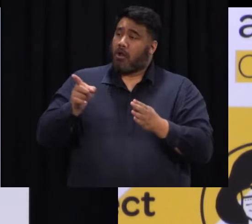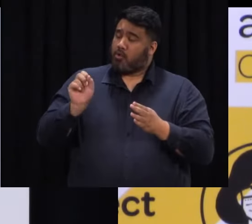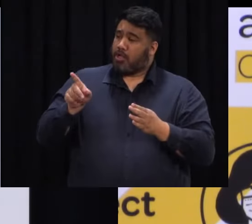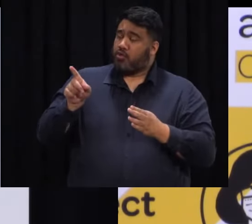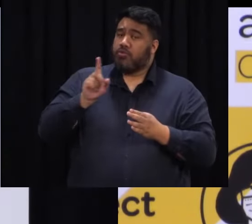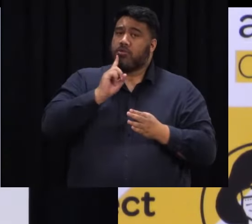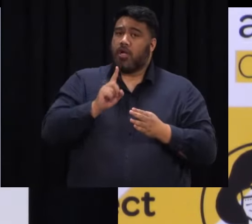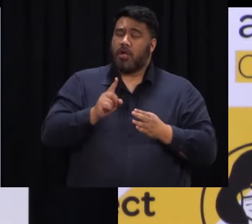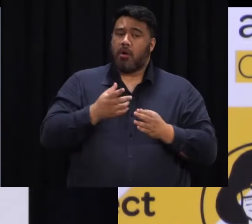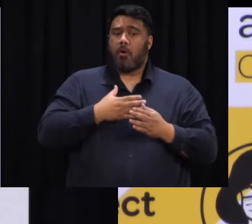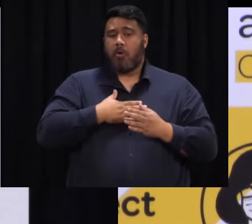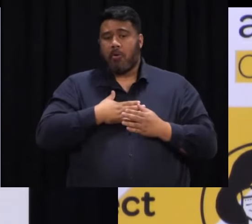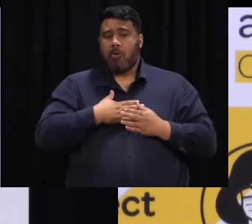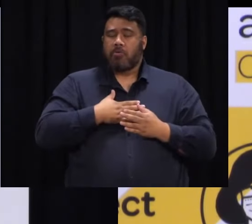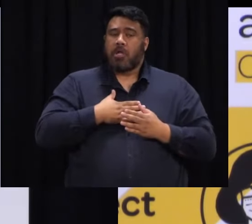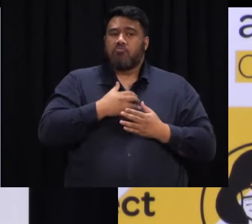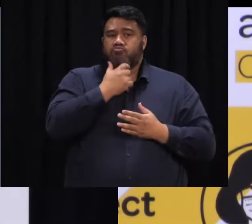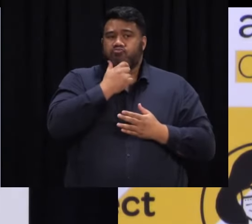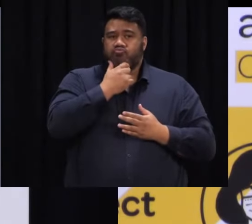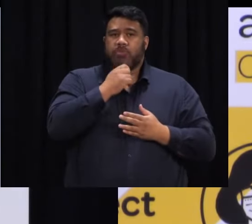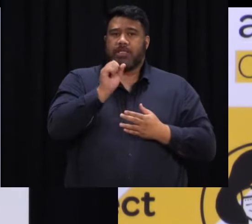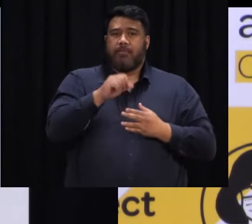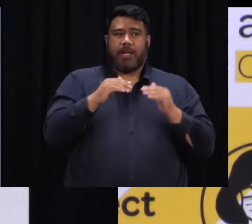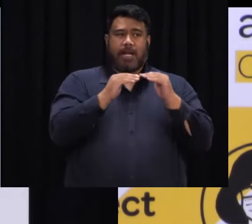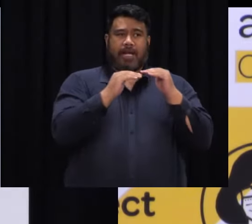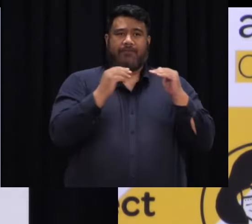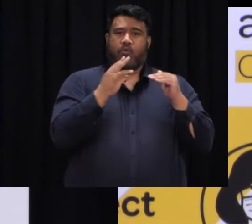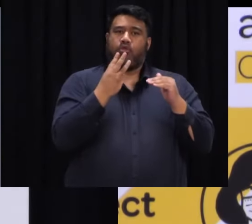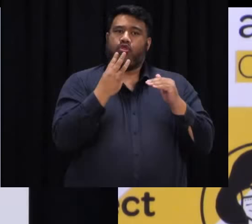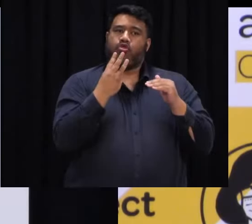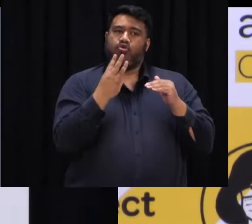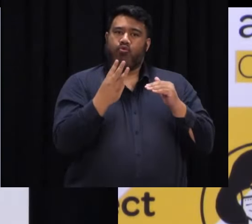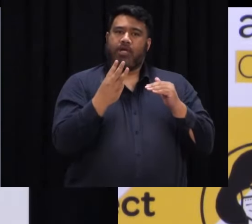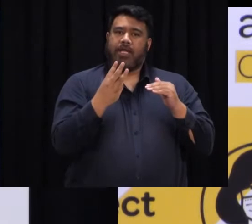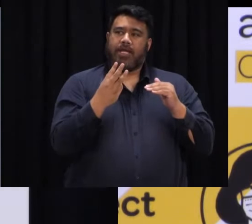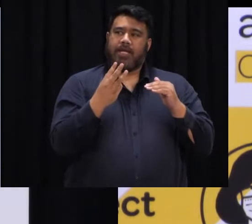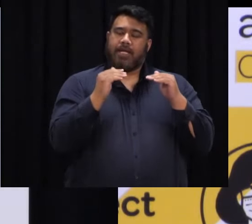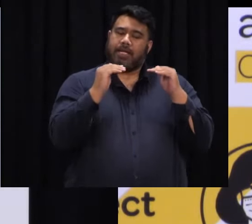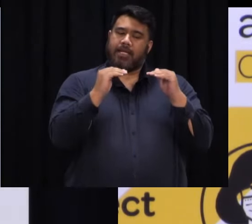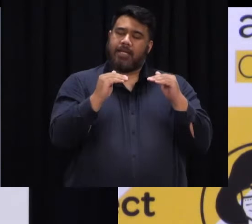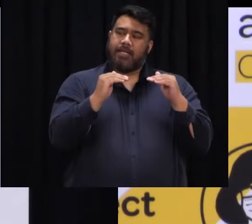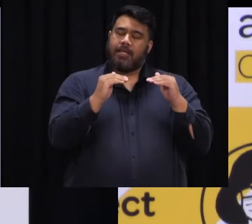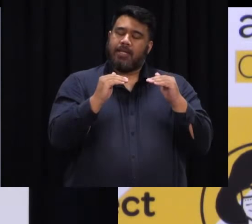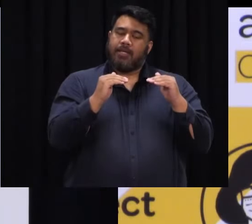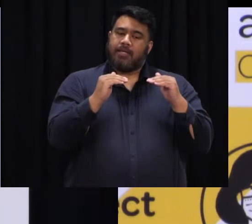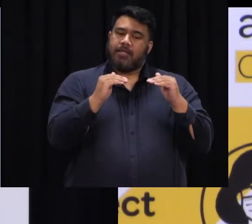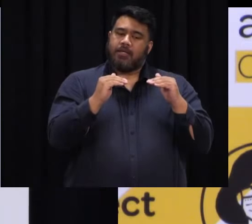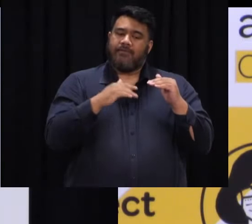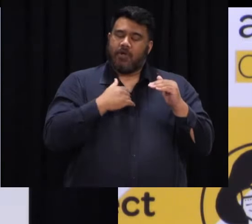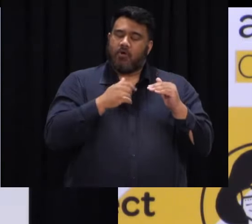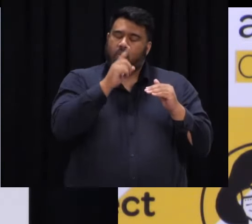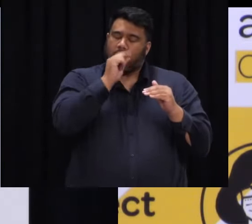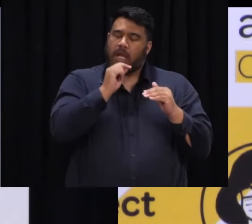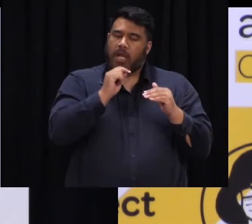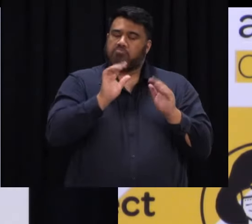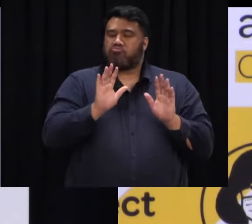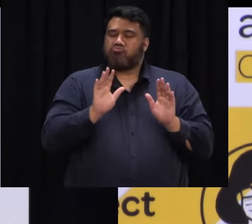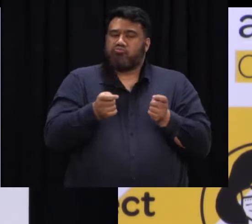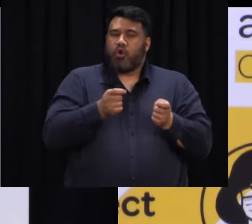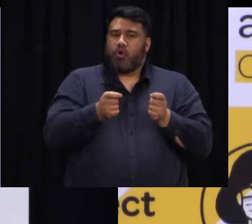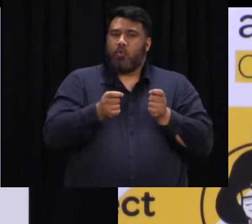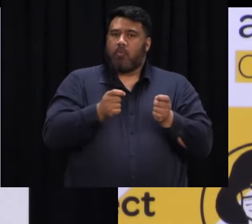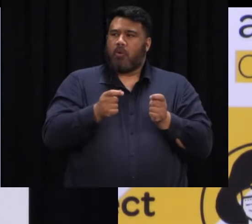we are still restricted enough under level 3, why not go to level 3 earlier? Well, essentially what the decision we made